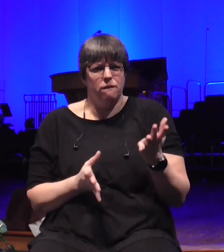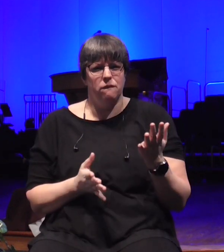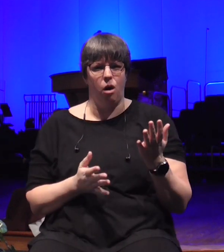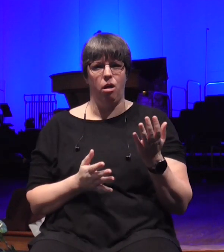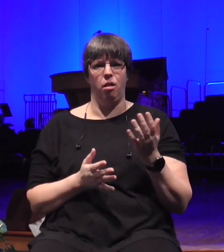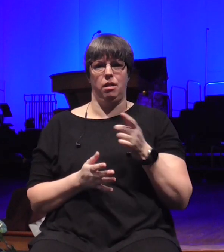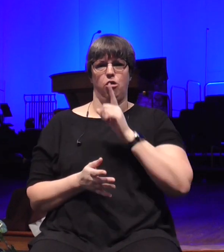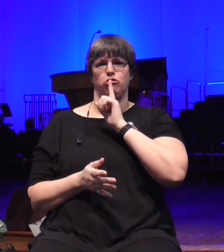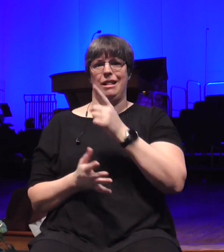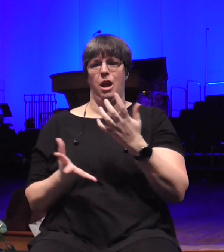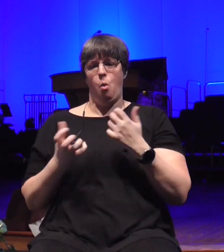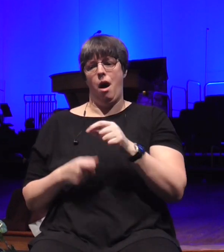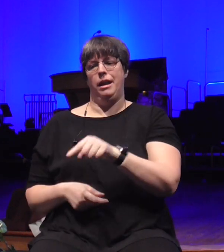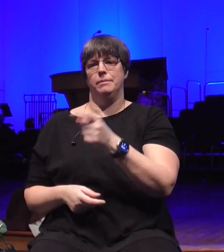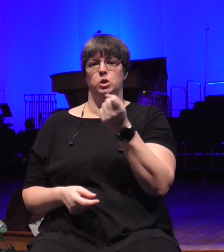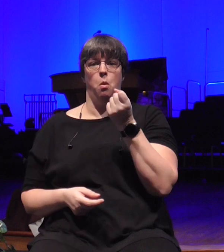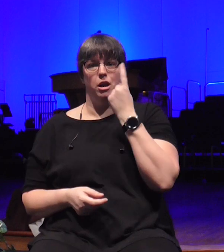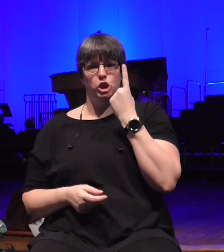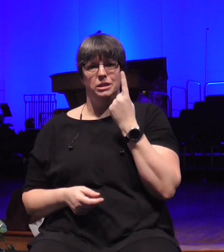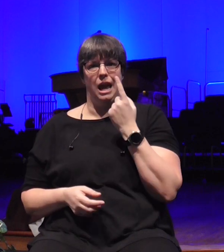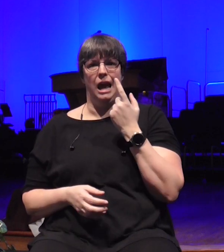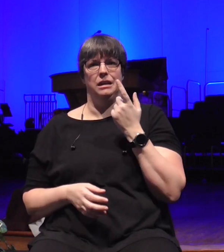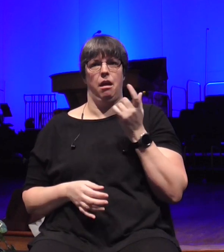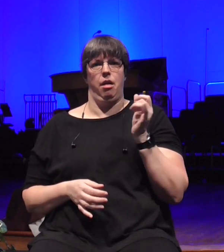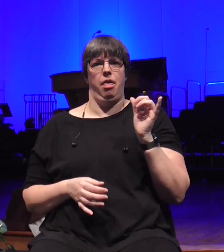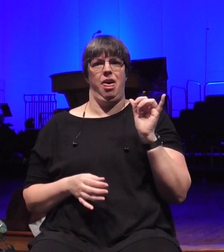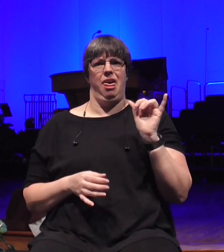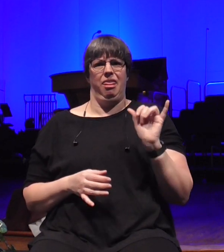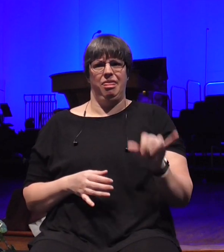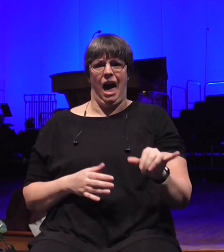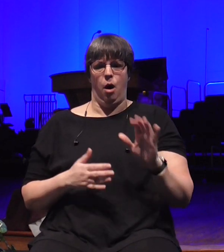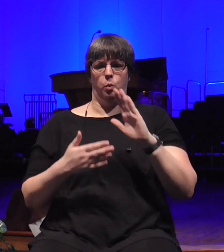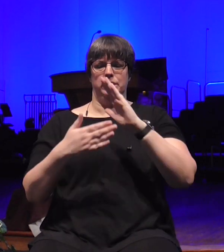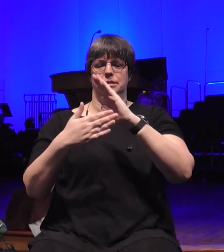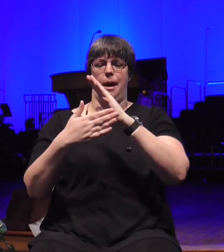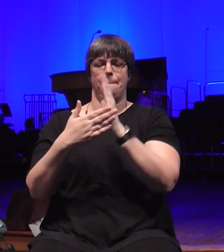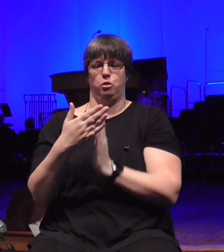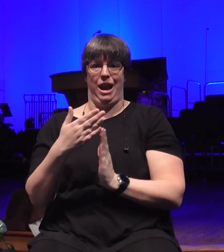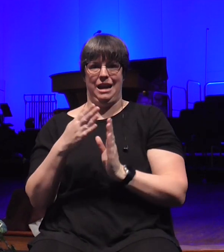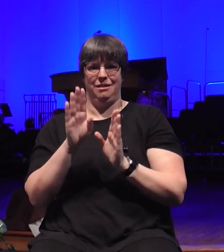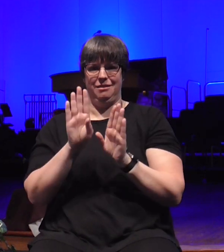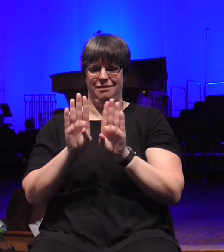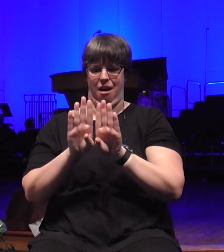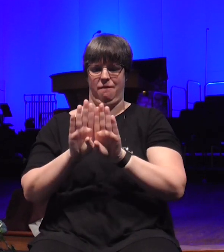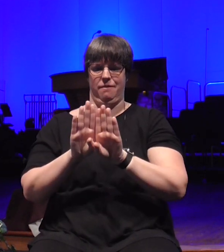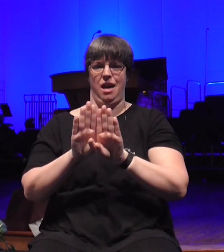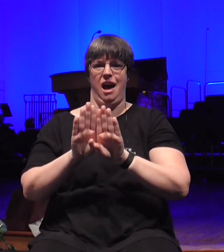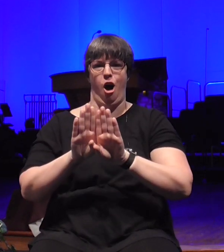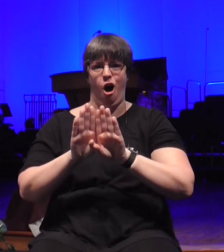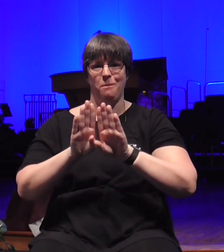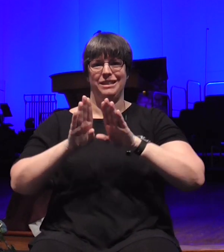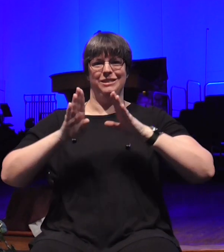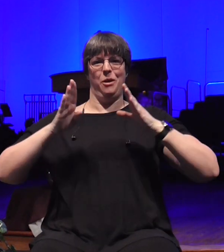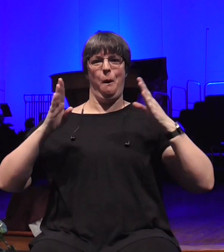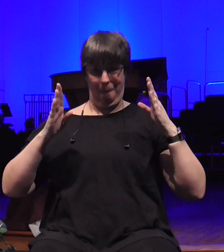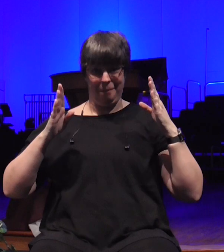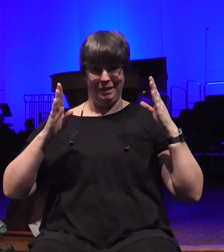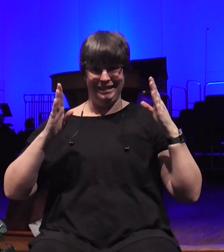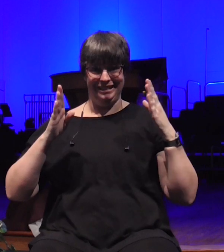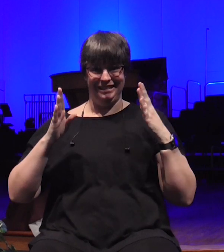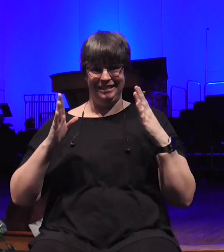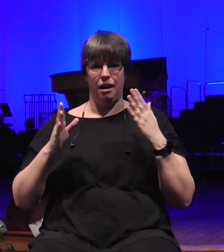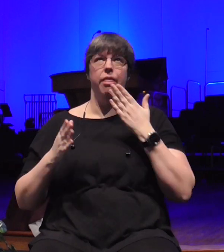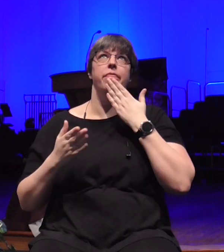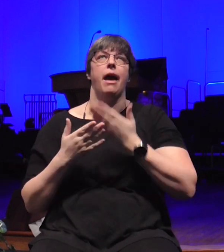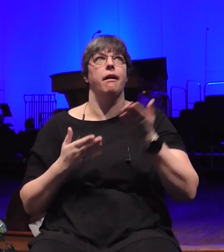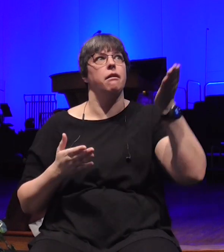that was actually a heartbreak that was helping me open my heart. It was a heart-opening opportunity. And thank God, I give thanks